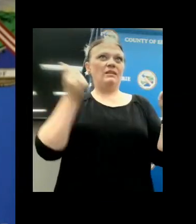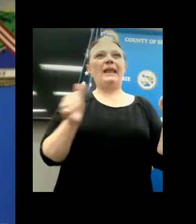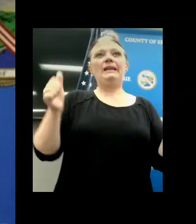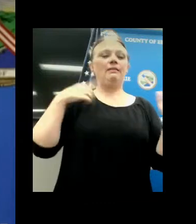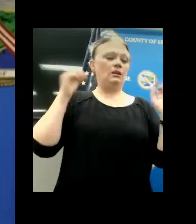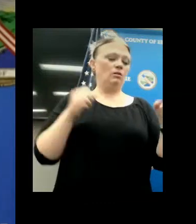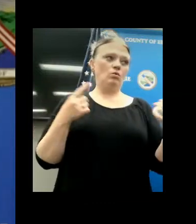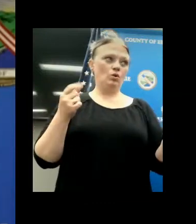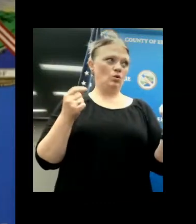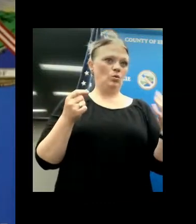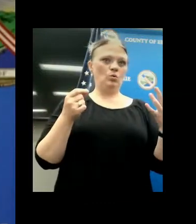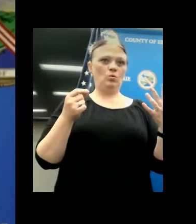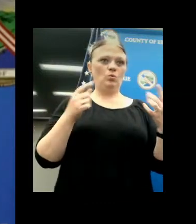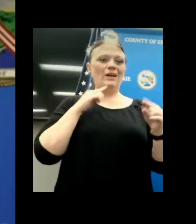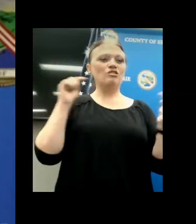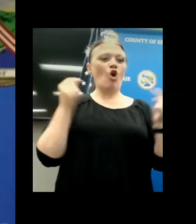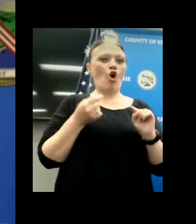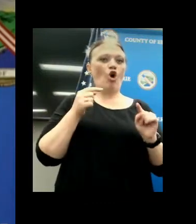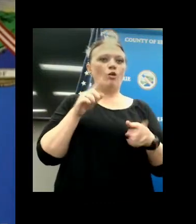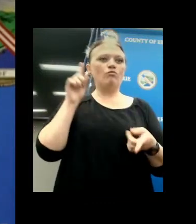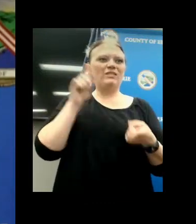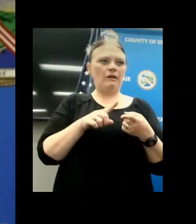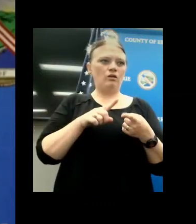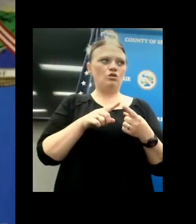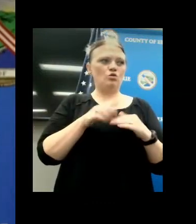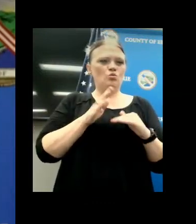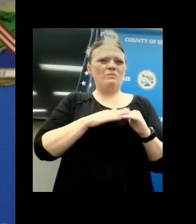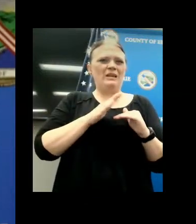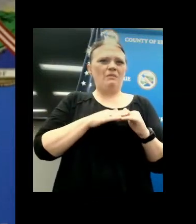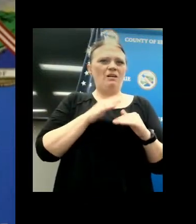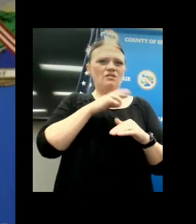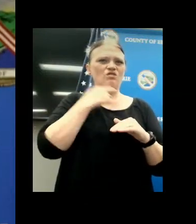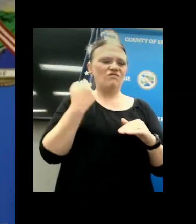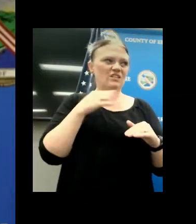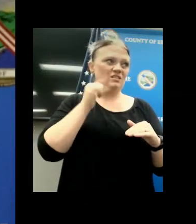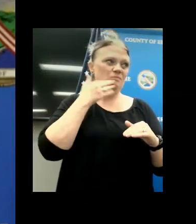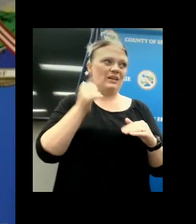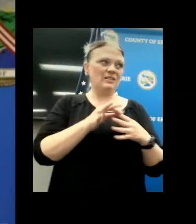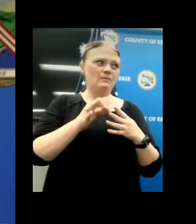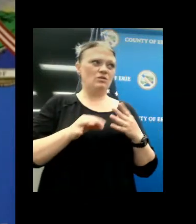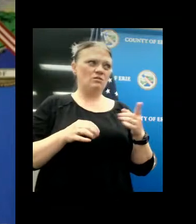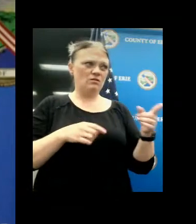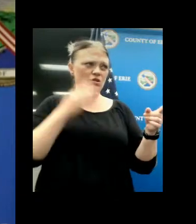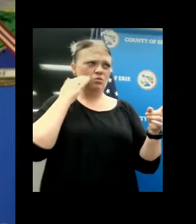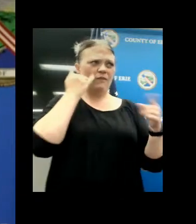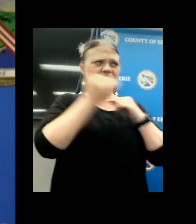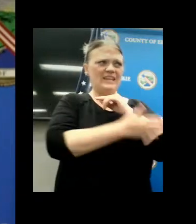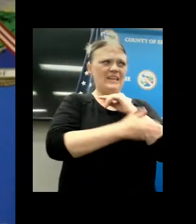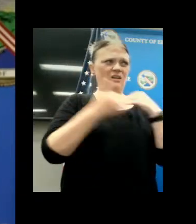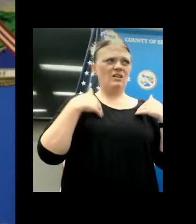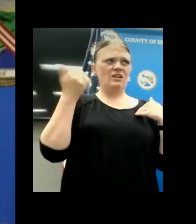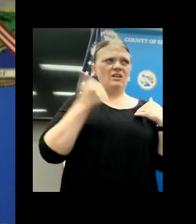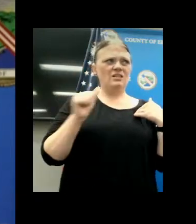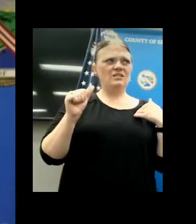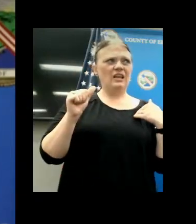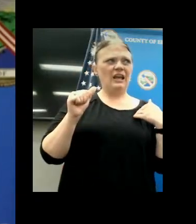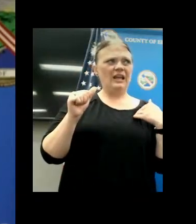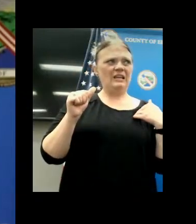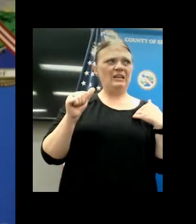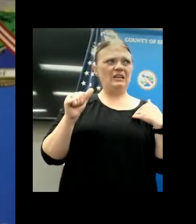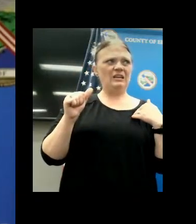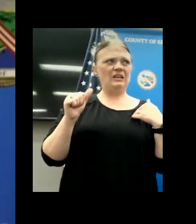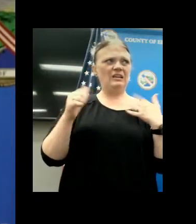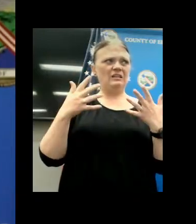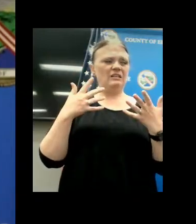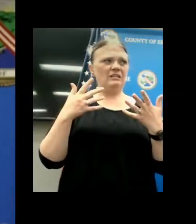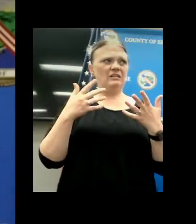anything that you can do as harm reduction and minimizing your risk is really the best option. Do you know if the county has any jurisdiction to enforce things,